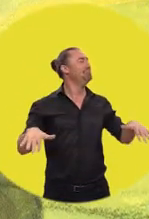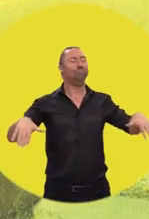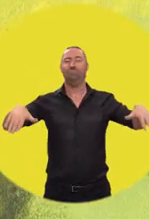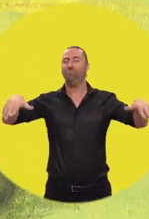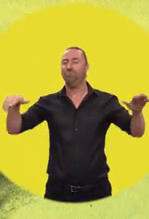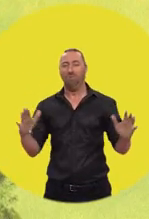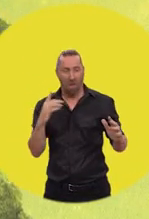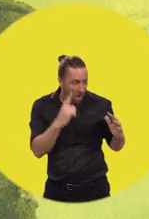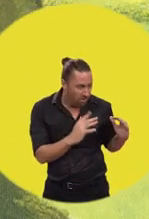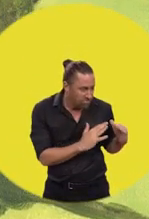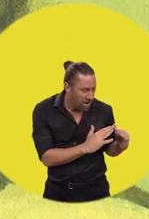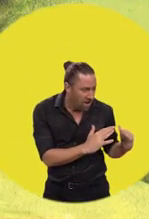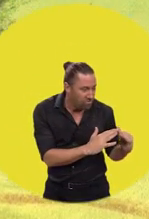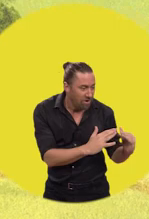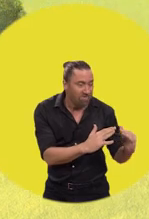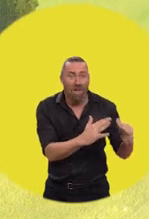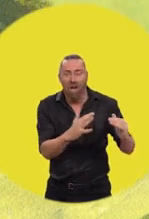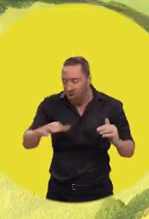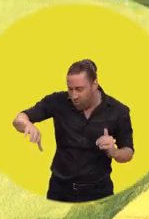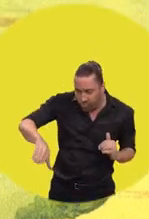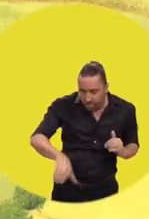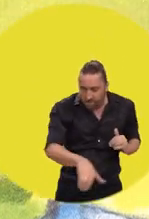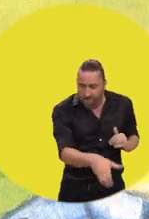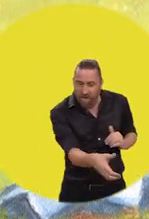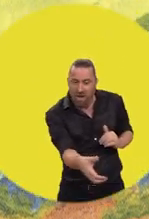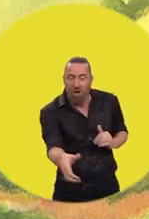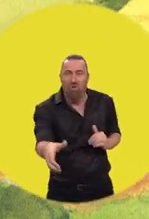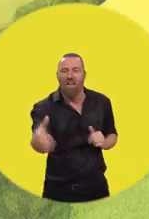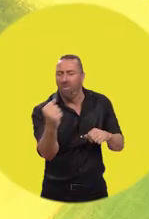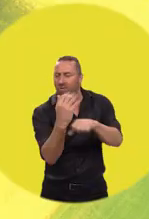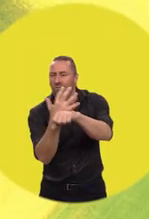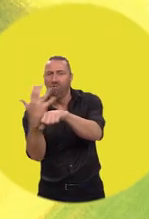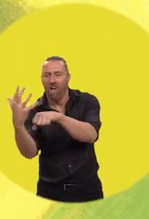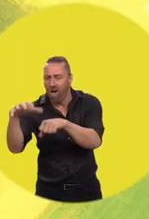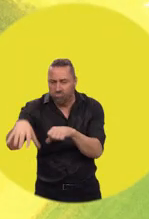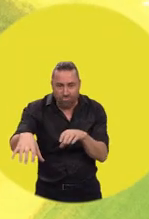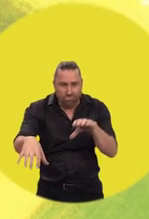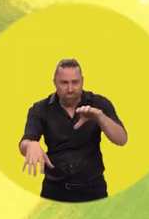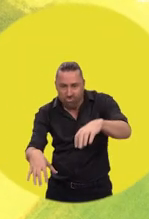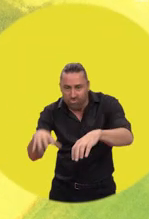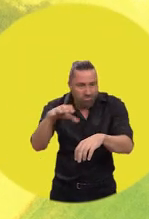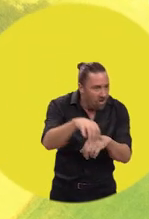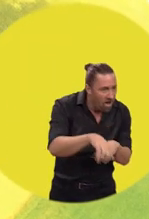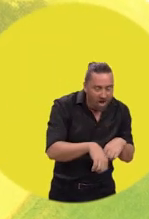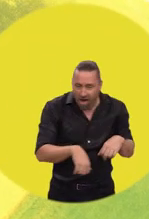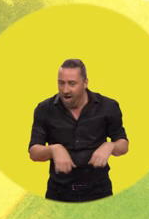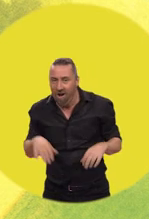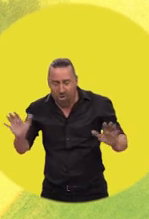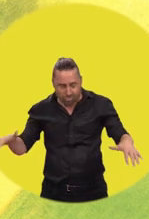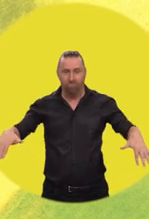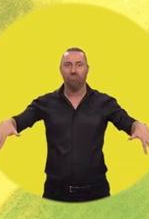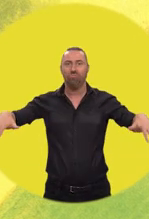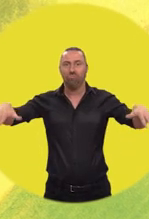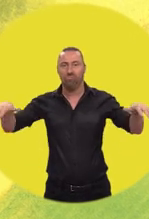over a snaking river, and across a patchwork of paddocks, further and further away